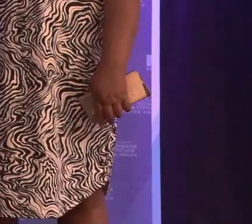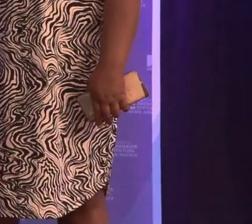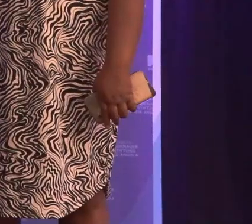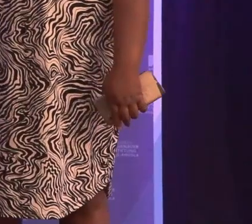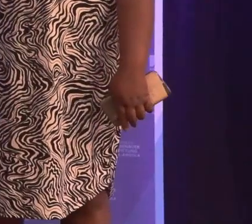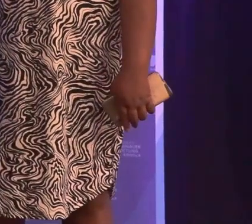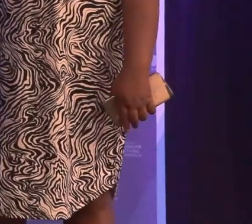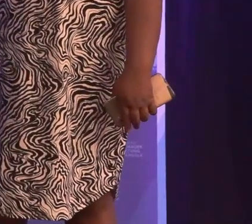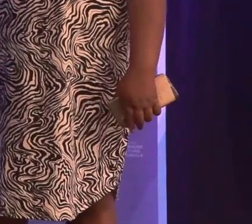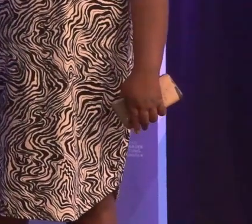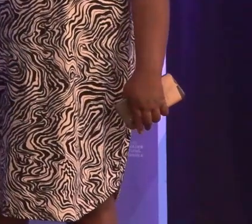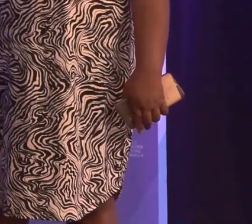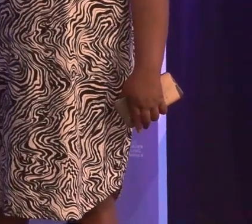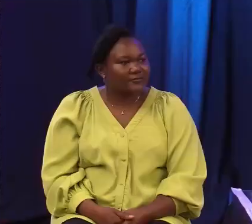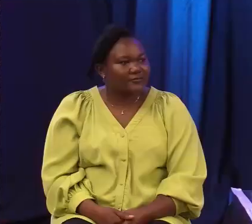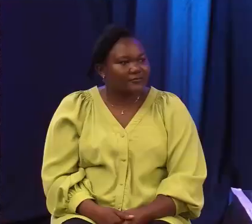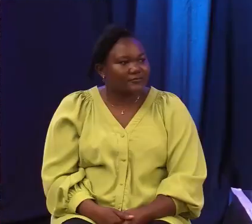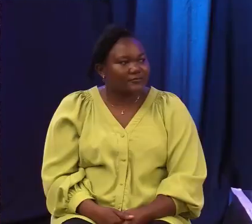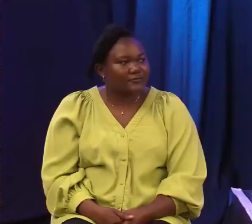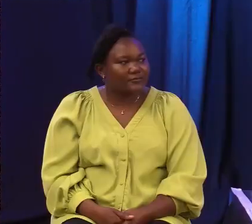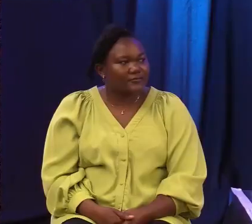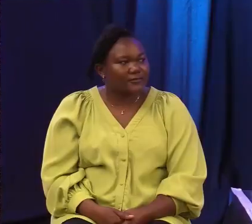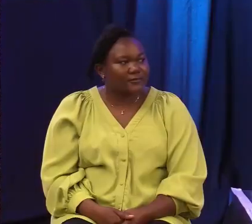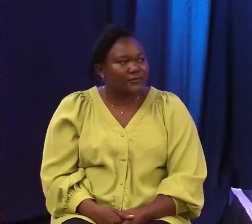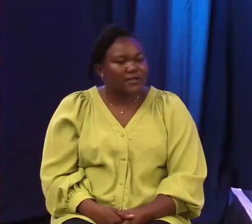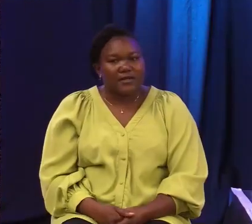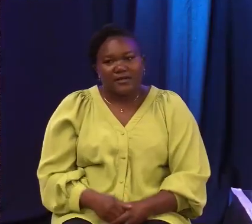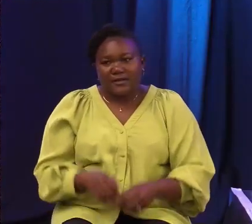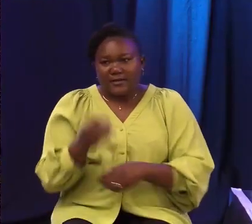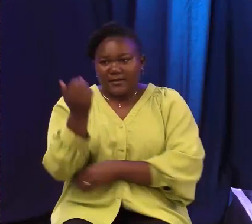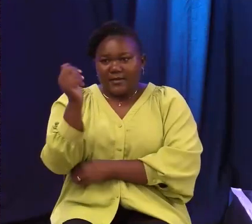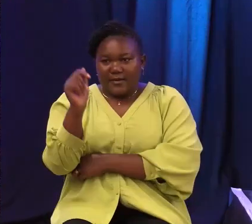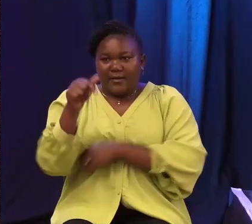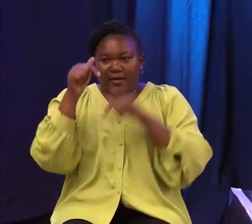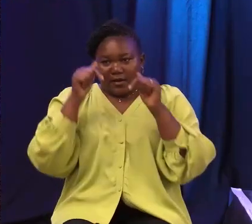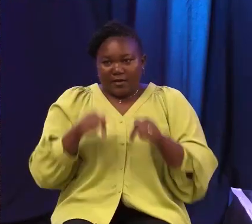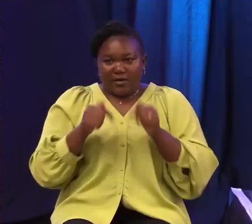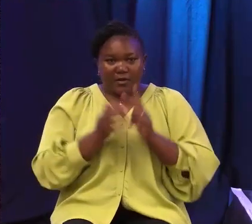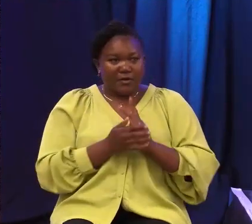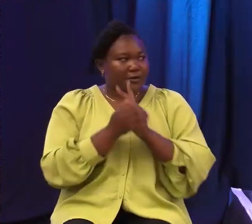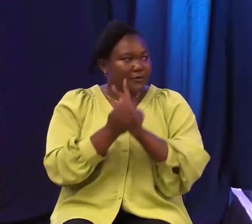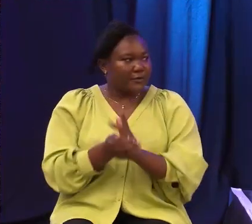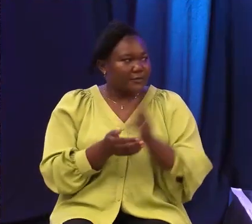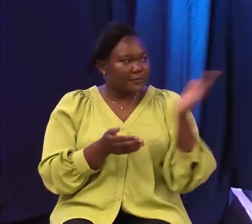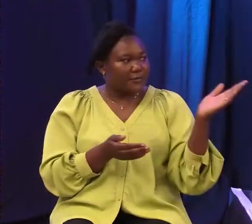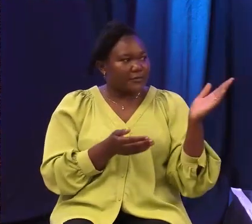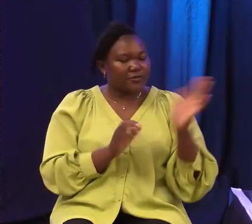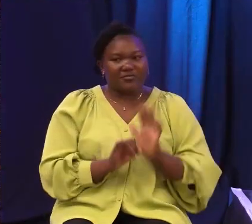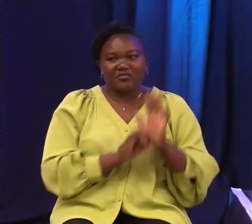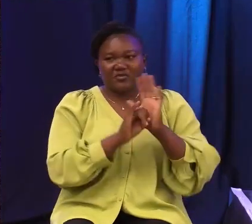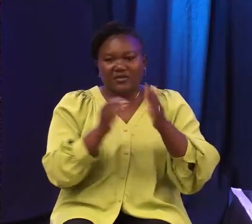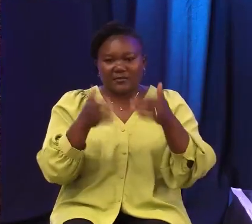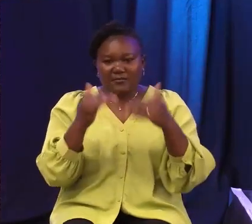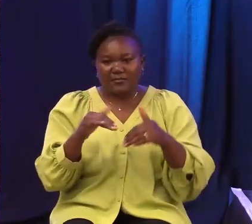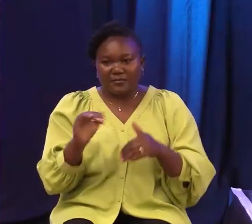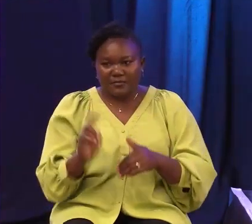Thank you so much, Ombudsman. So we will now hand over to our MCs to introduce the next item, but we will ask the